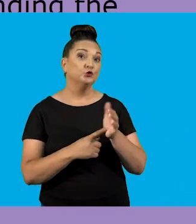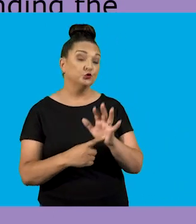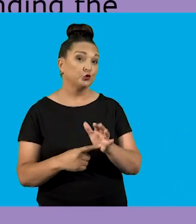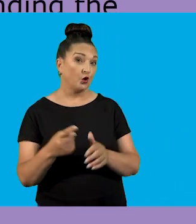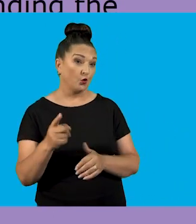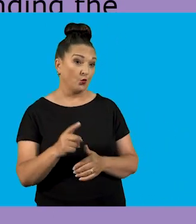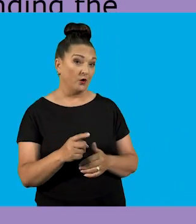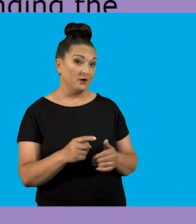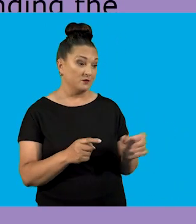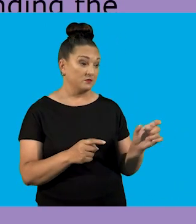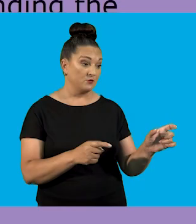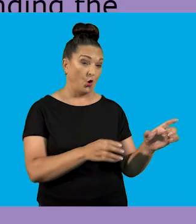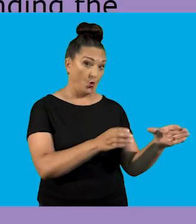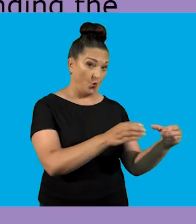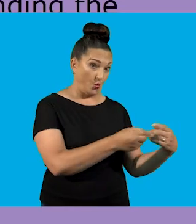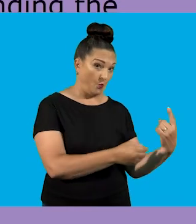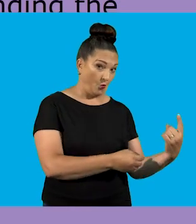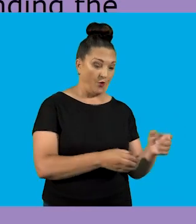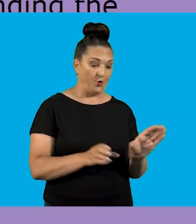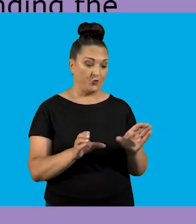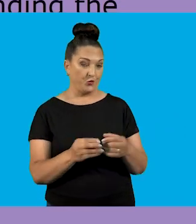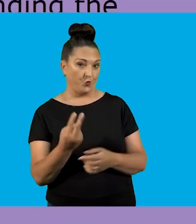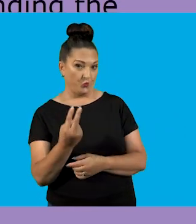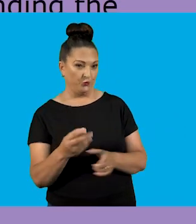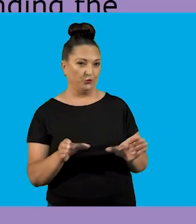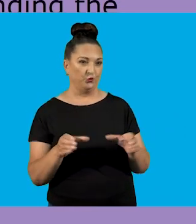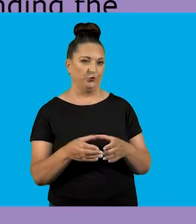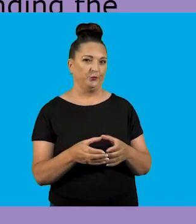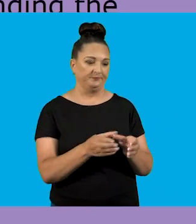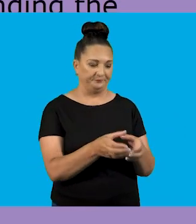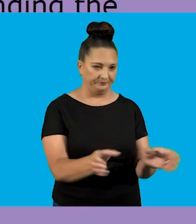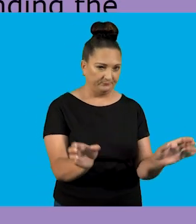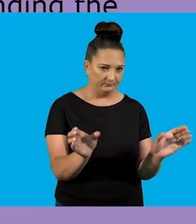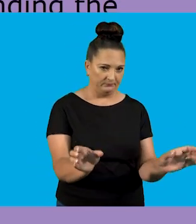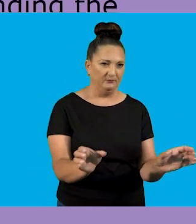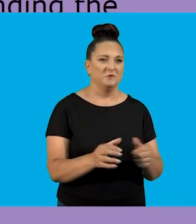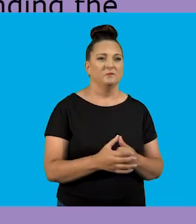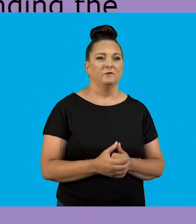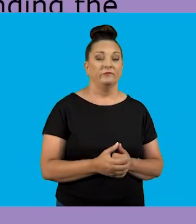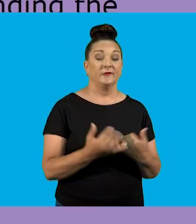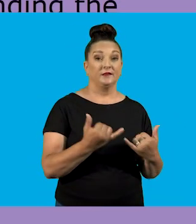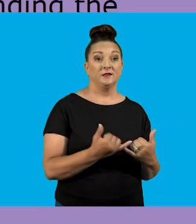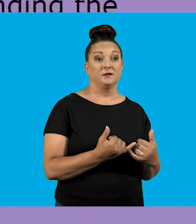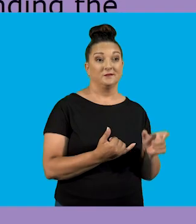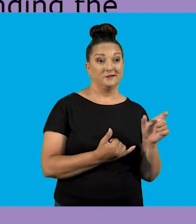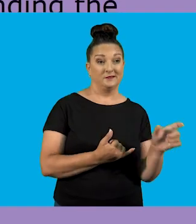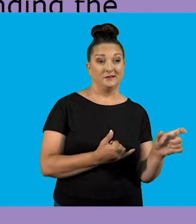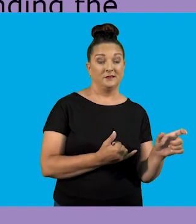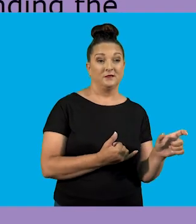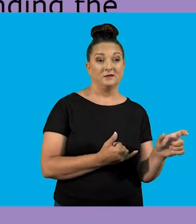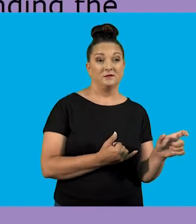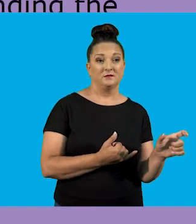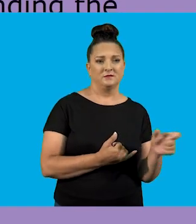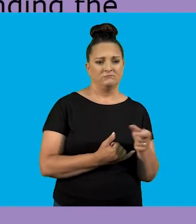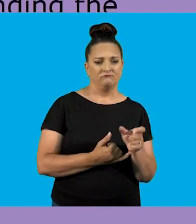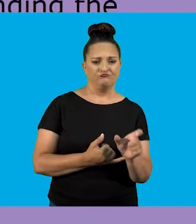the into two groups. We're going to group them into two groups. And the two groups that we are going to use are those ones. In each